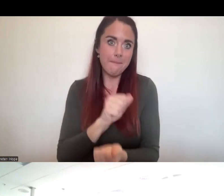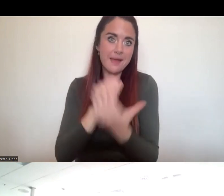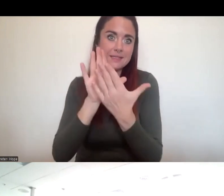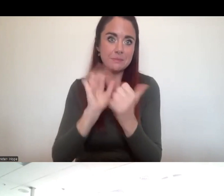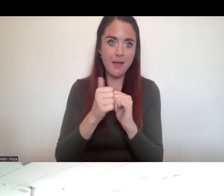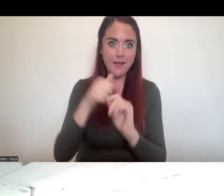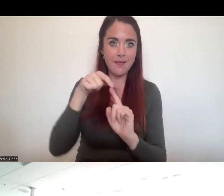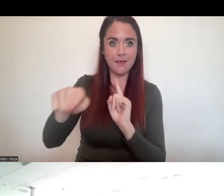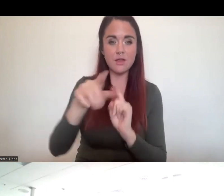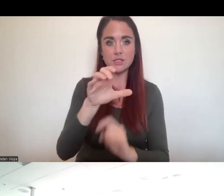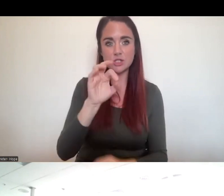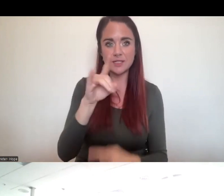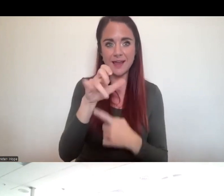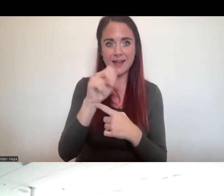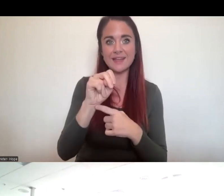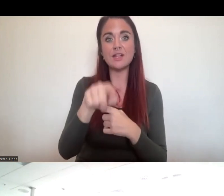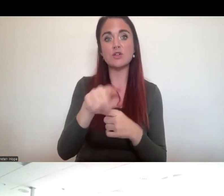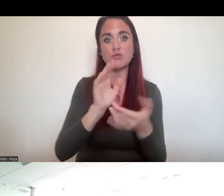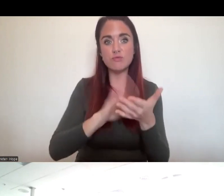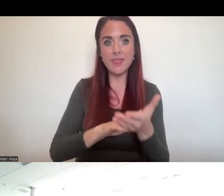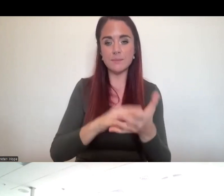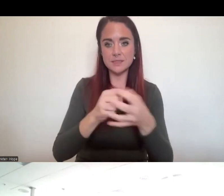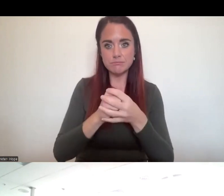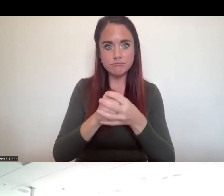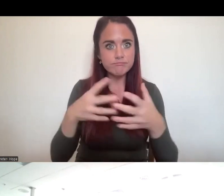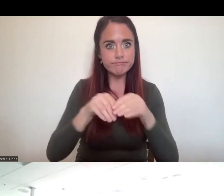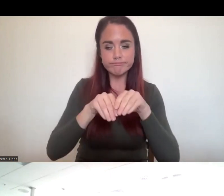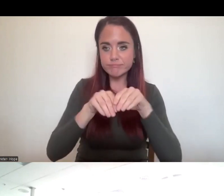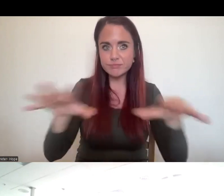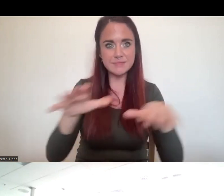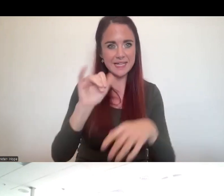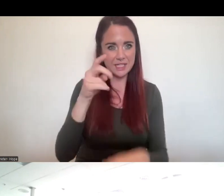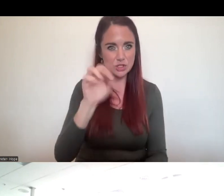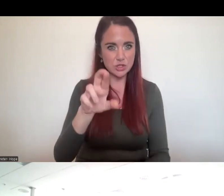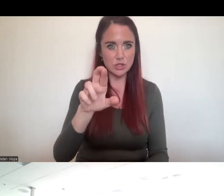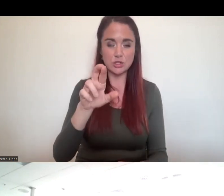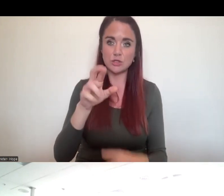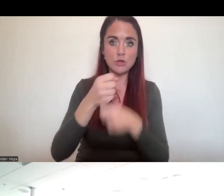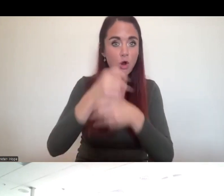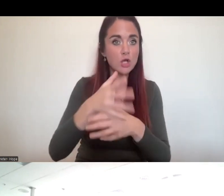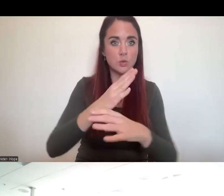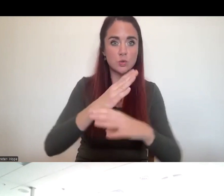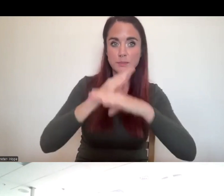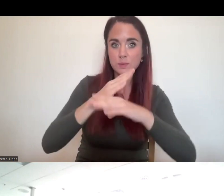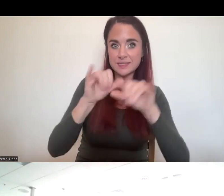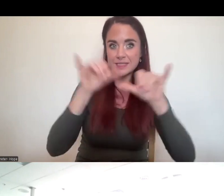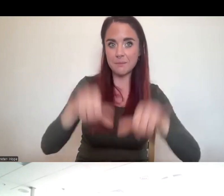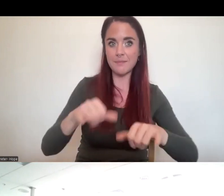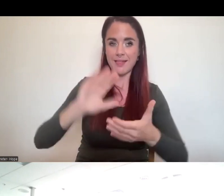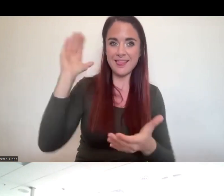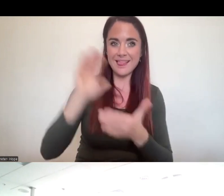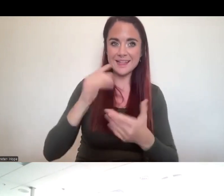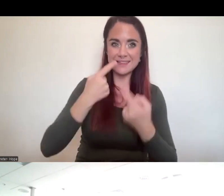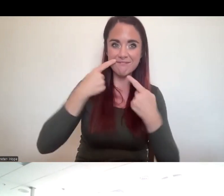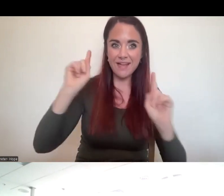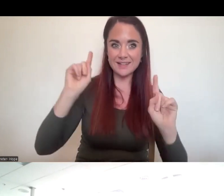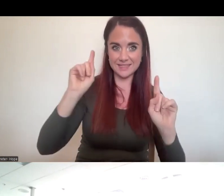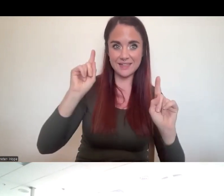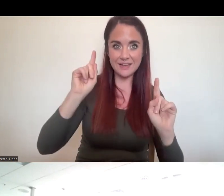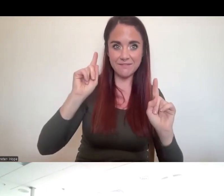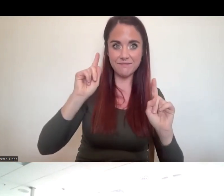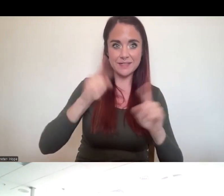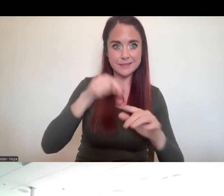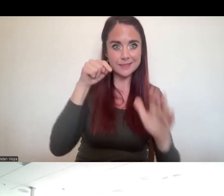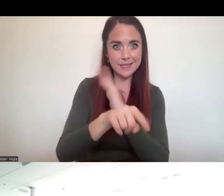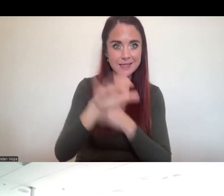which circadian disruption is promoting cancer, make our immune system less effective in removing and killing